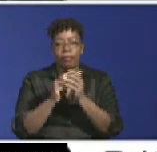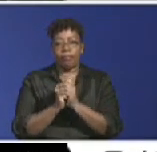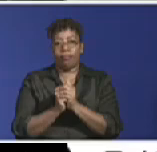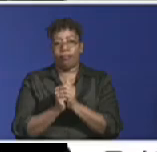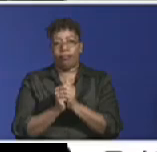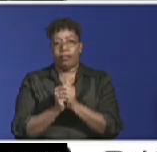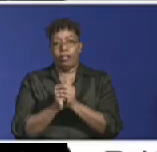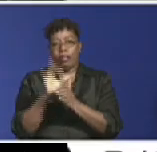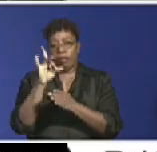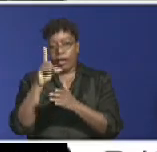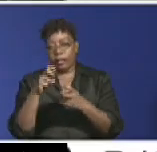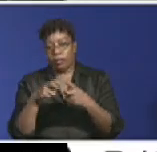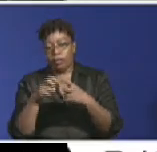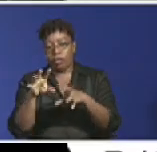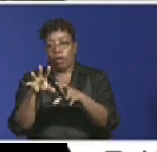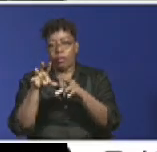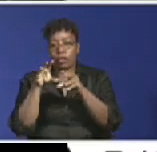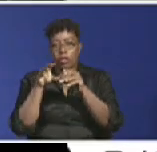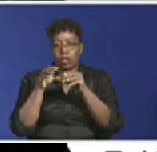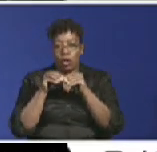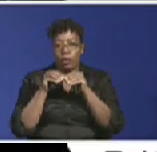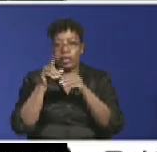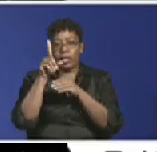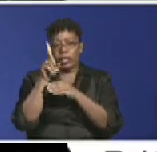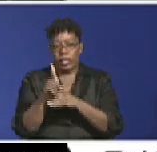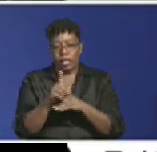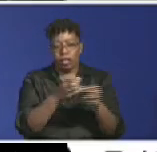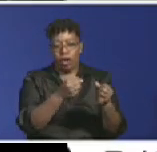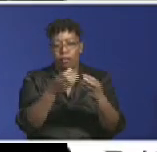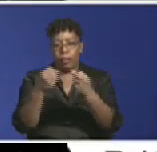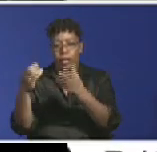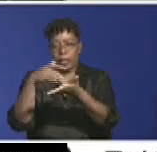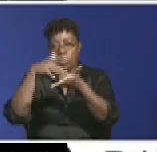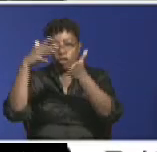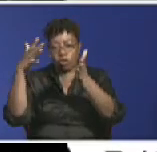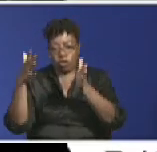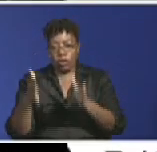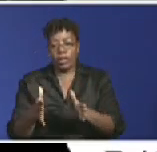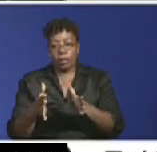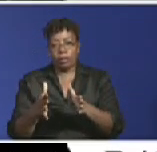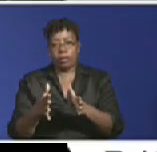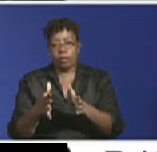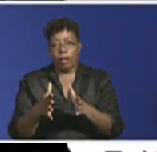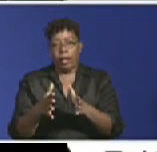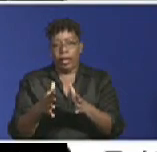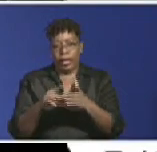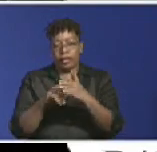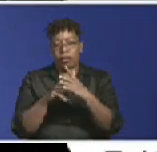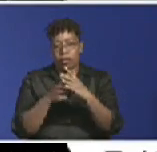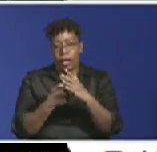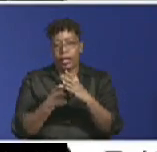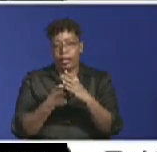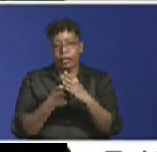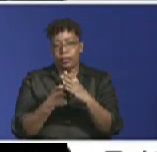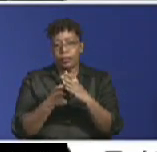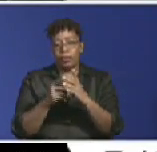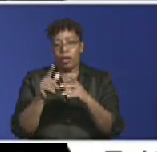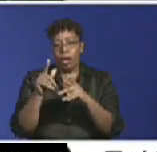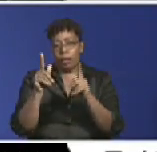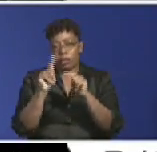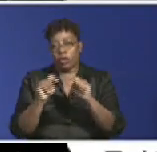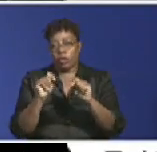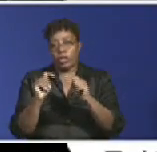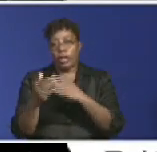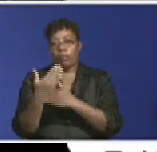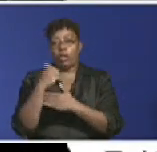its capability of absorbing the demand that was placed upon it in the initial stages of Tuesday morning. It